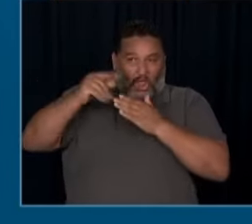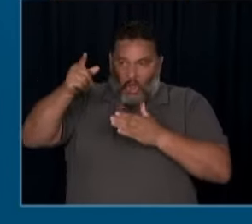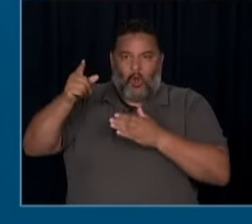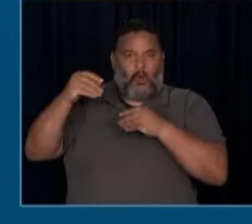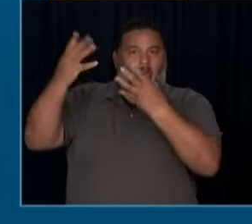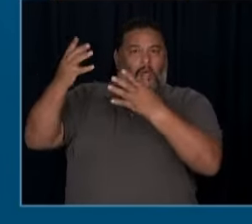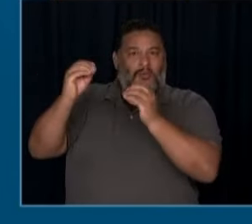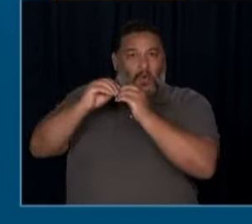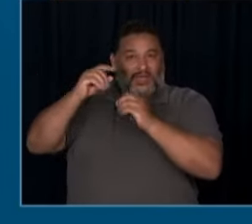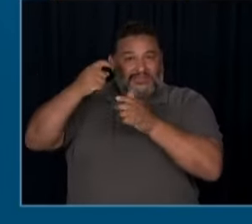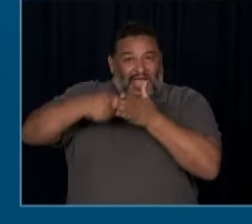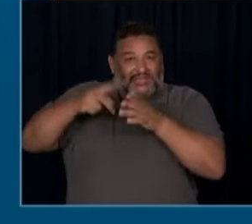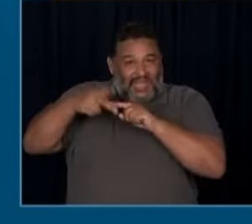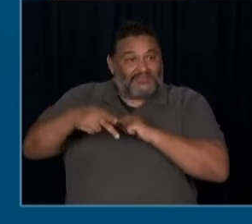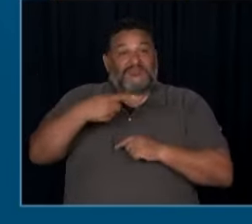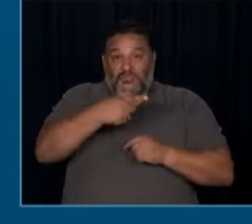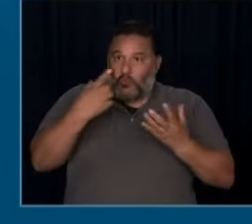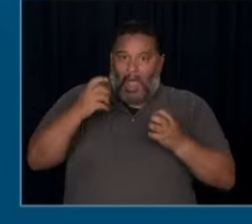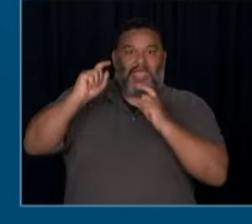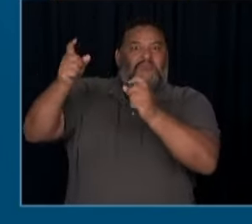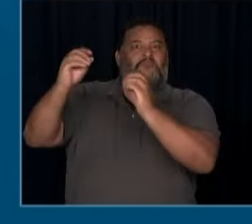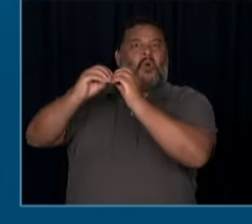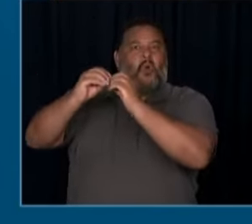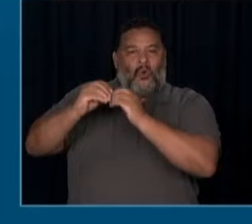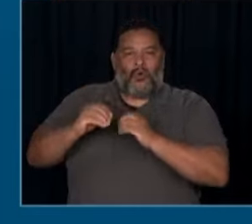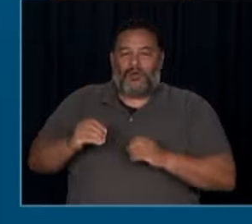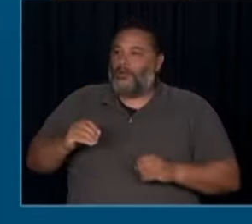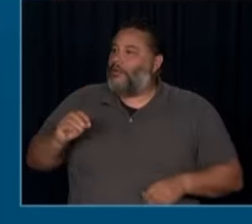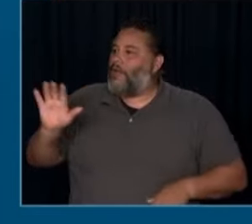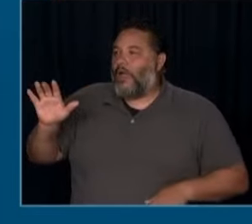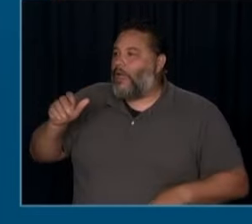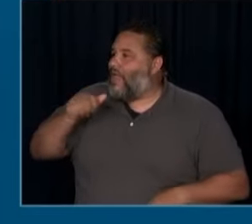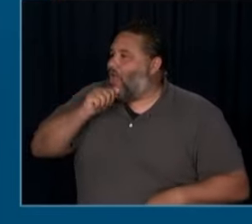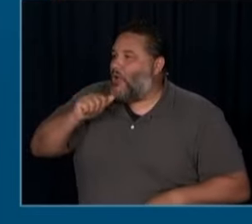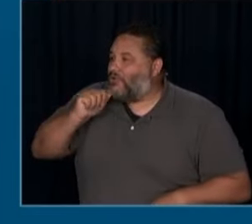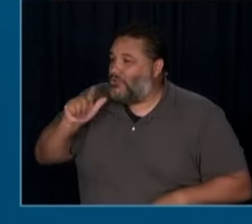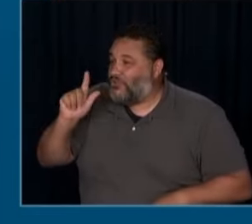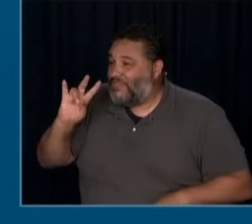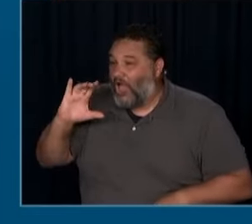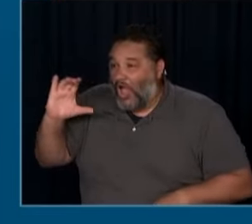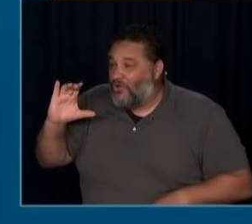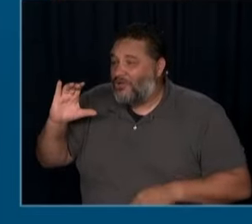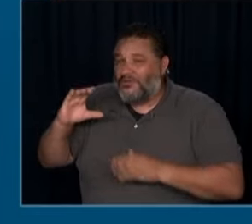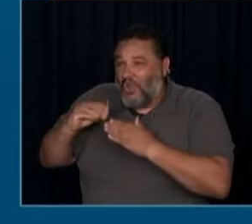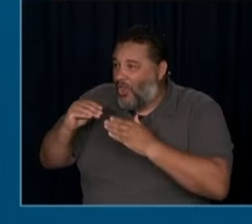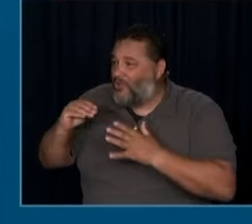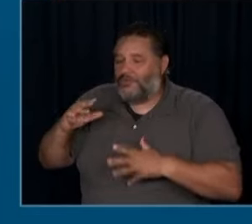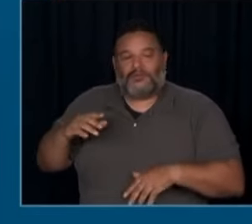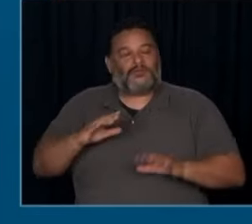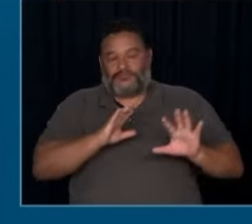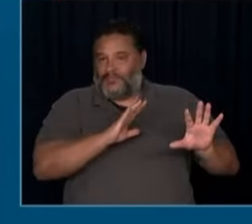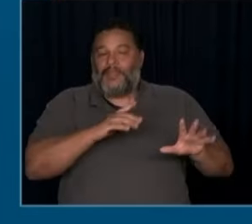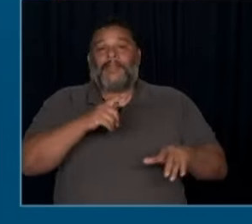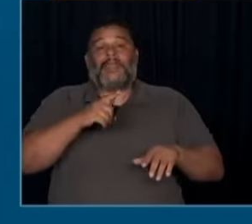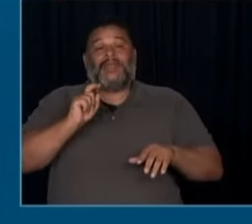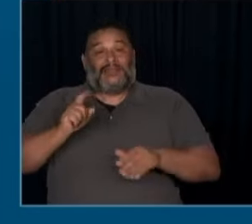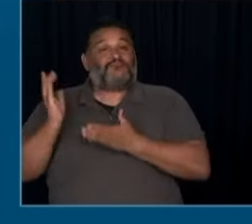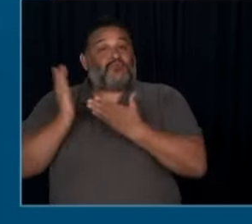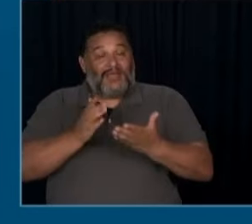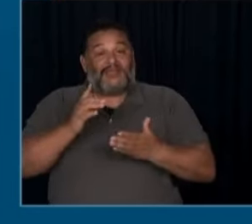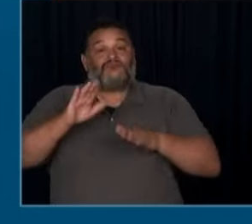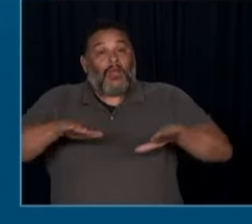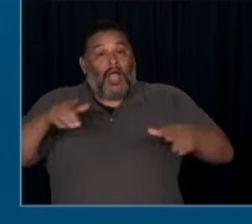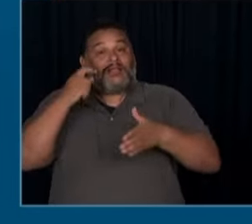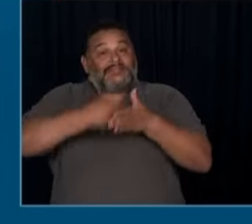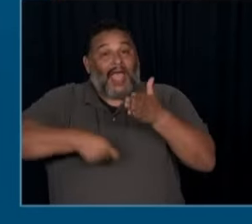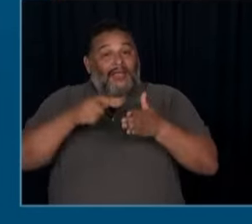bigger tax cut than they already have. That's ridiculous. Arizona, we need to negotiate. We need to also make sure we also need to bring in a child tax credit as part